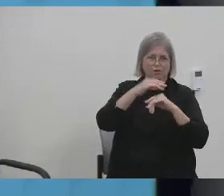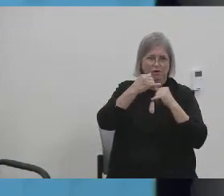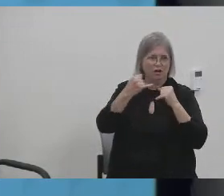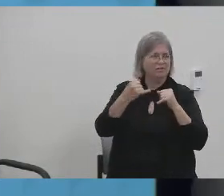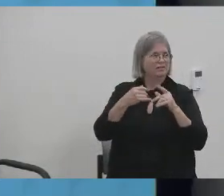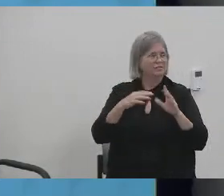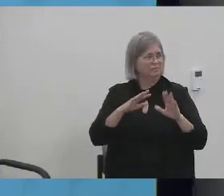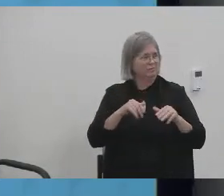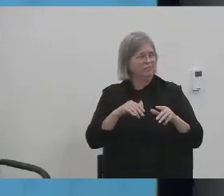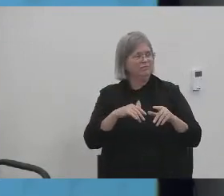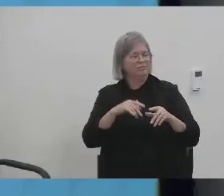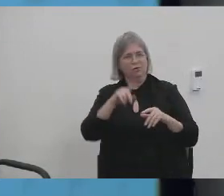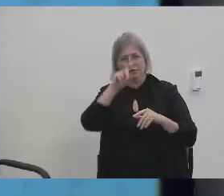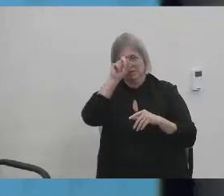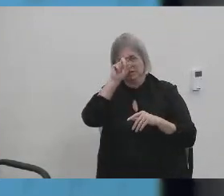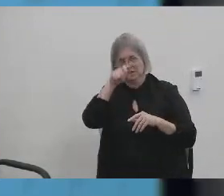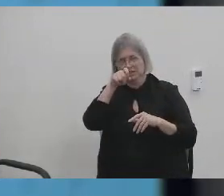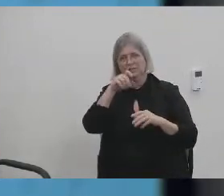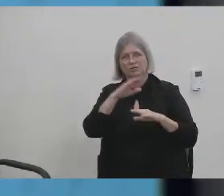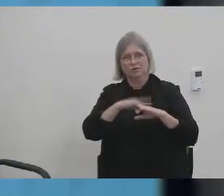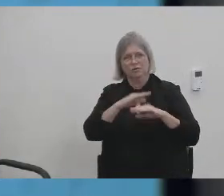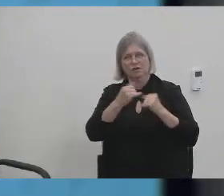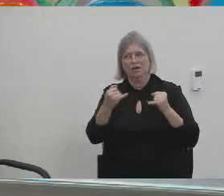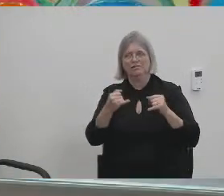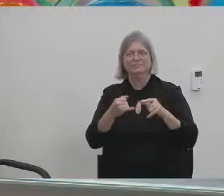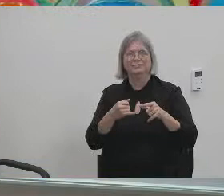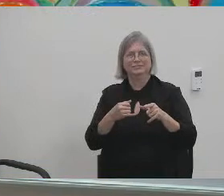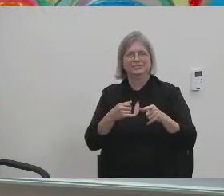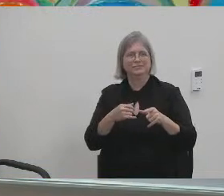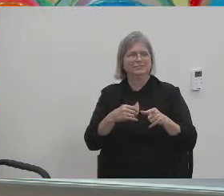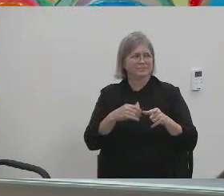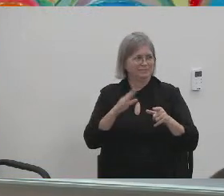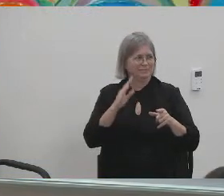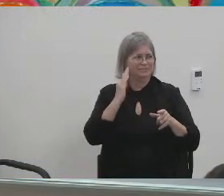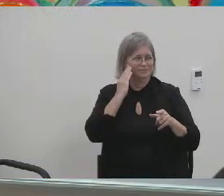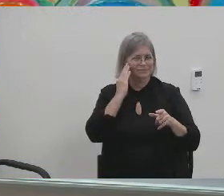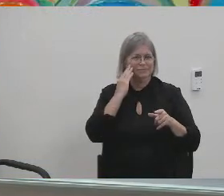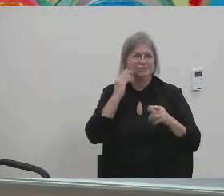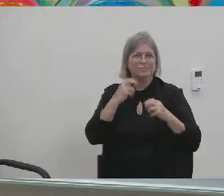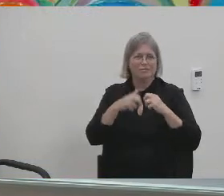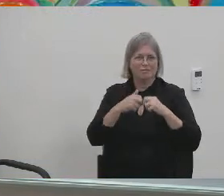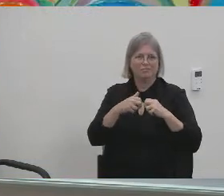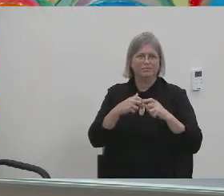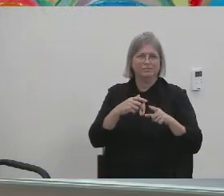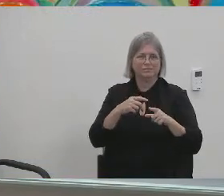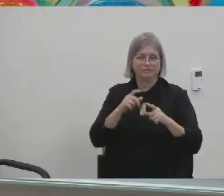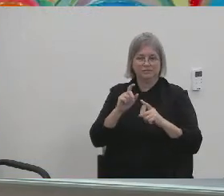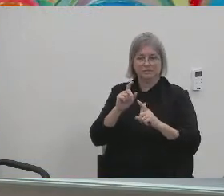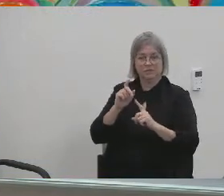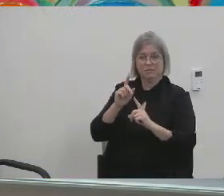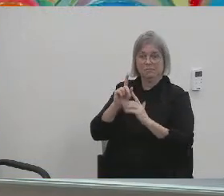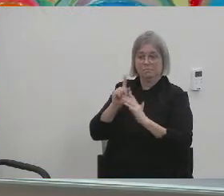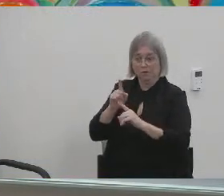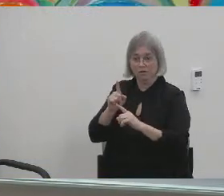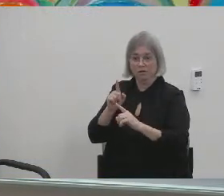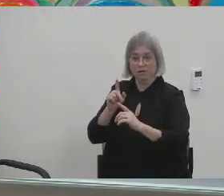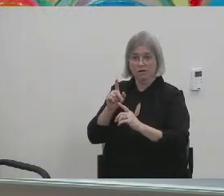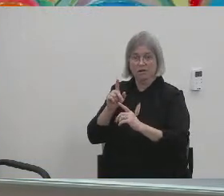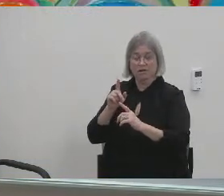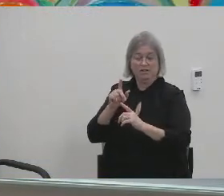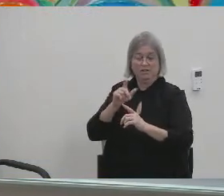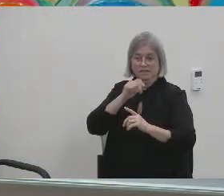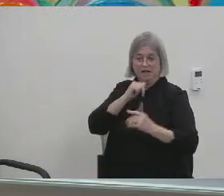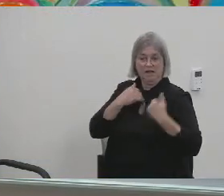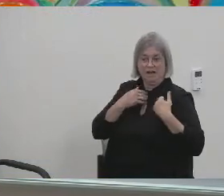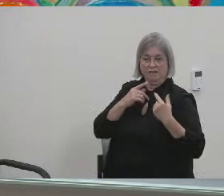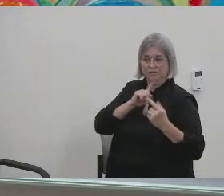raise your hand, but you know that one of the problems is in that exact moment, there isn't always somebody